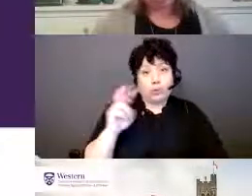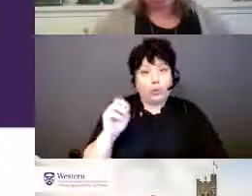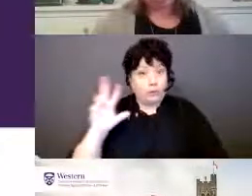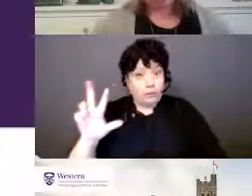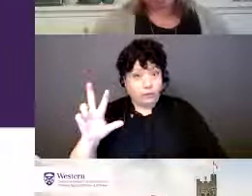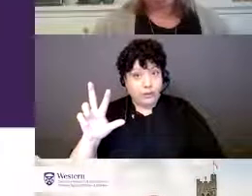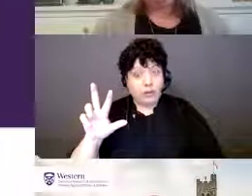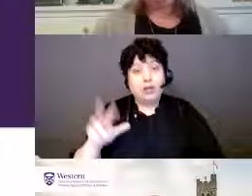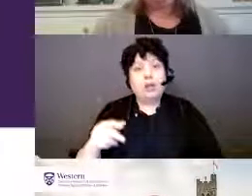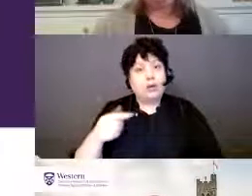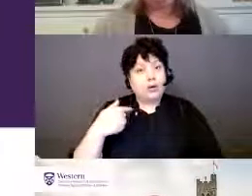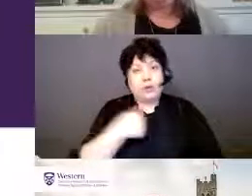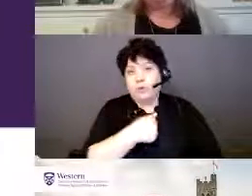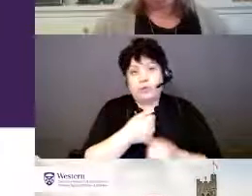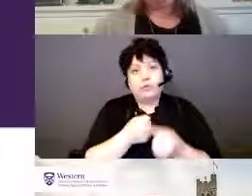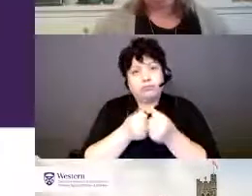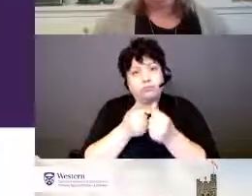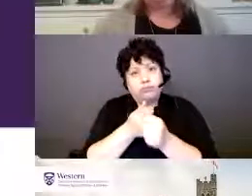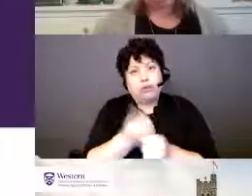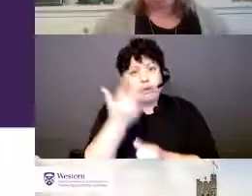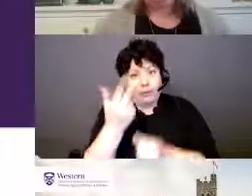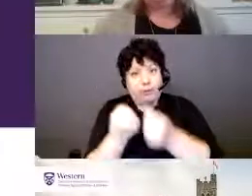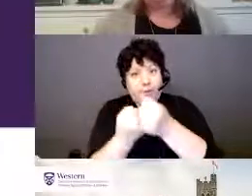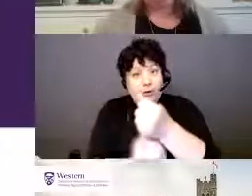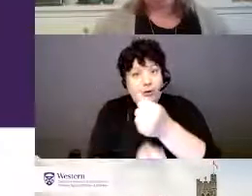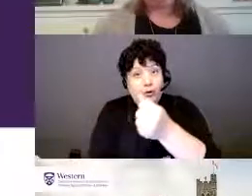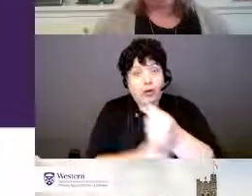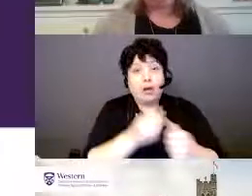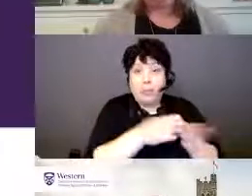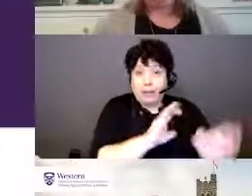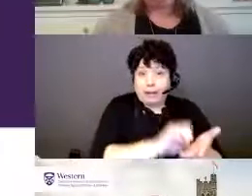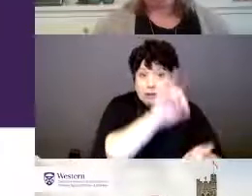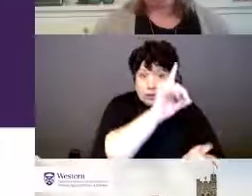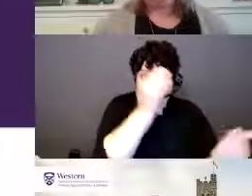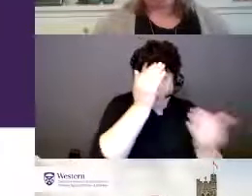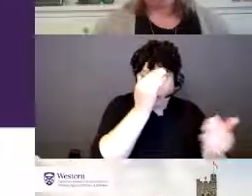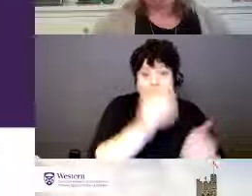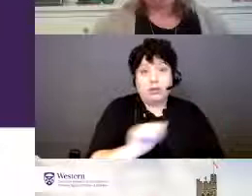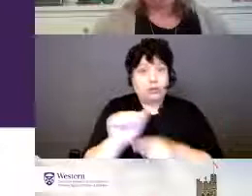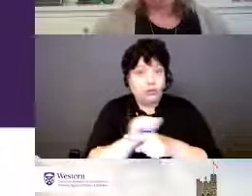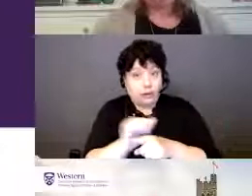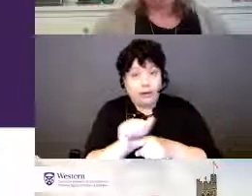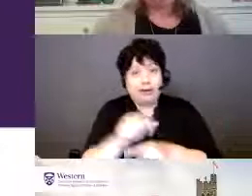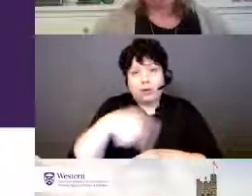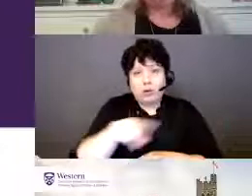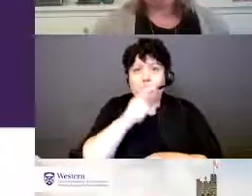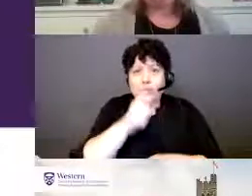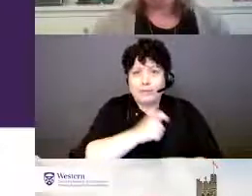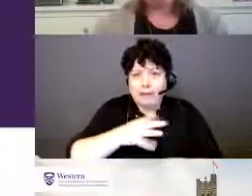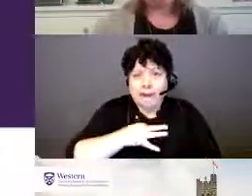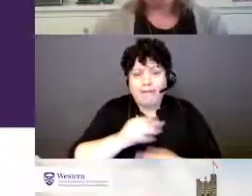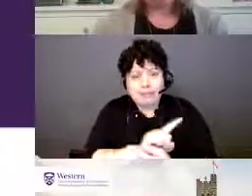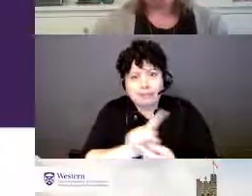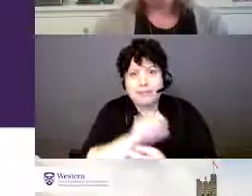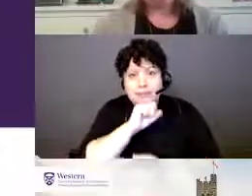actively working under the three main pillars of that strategy, which are public education awareness, training frontline staff, and